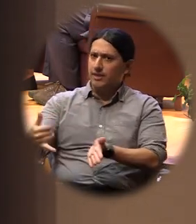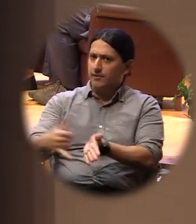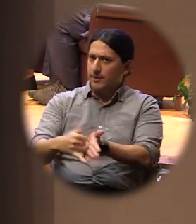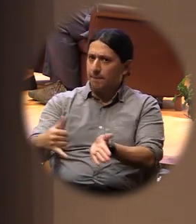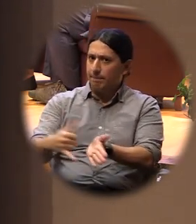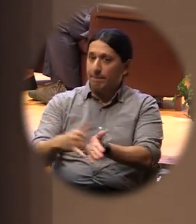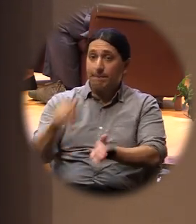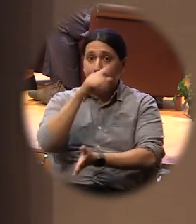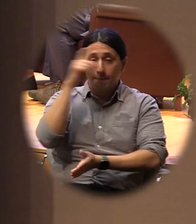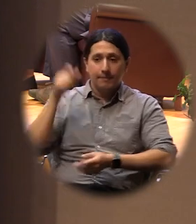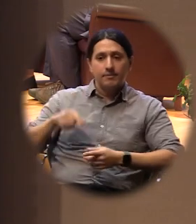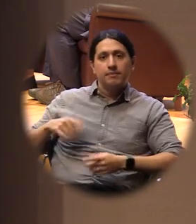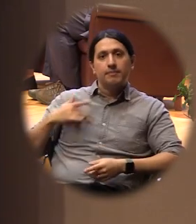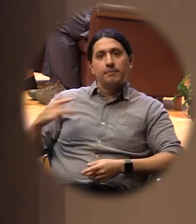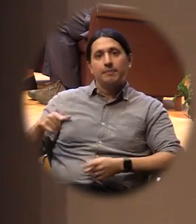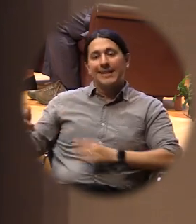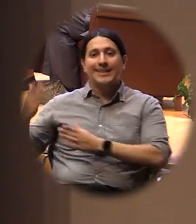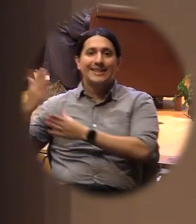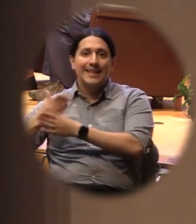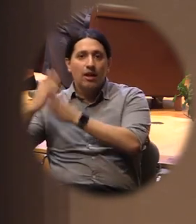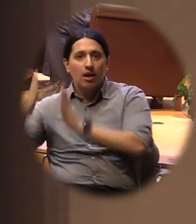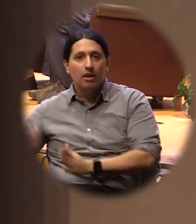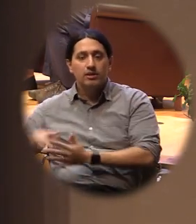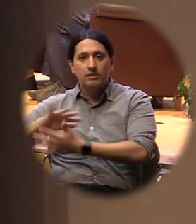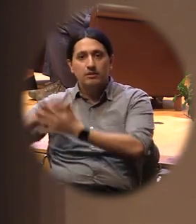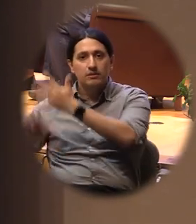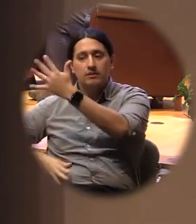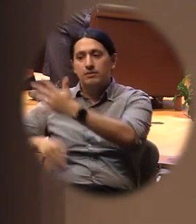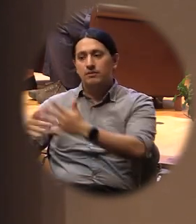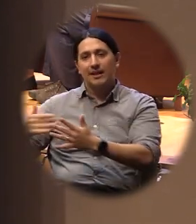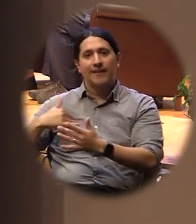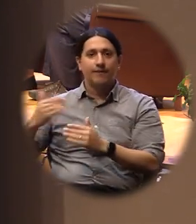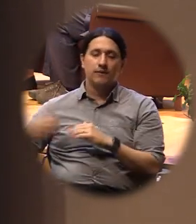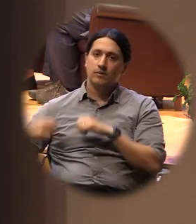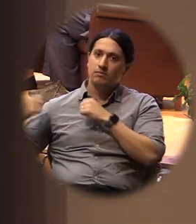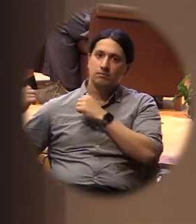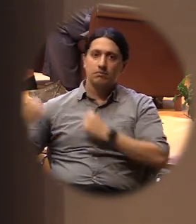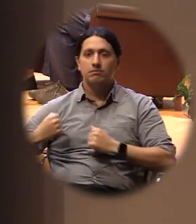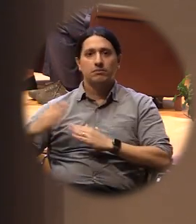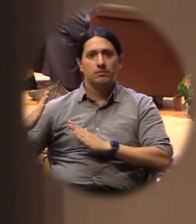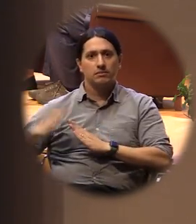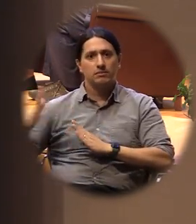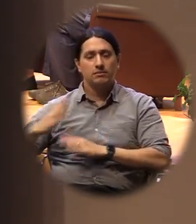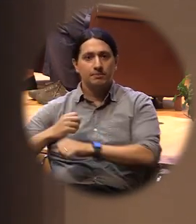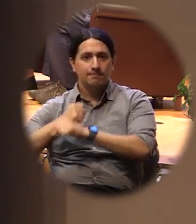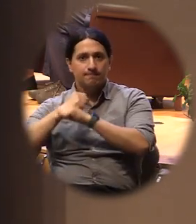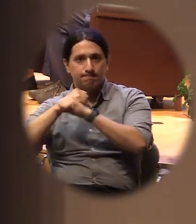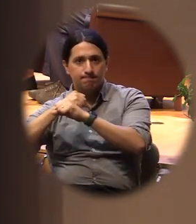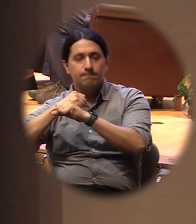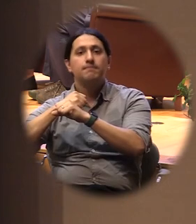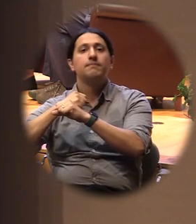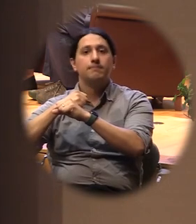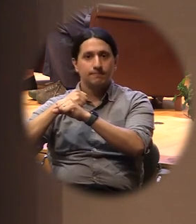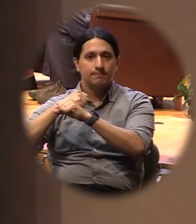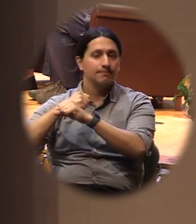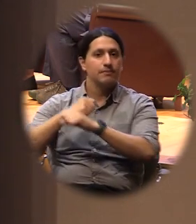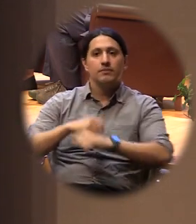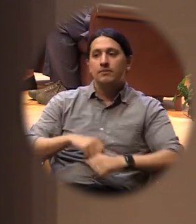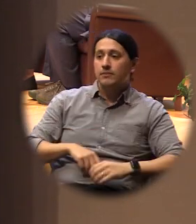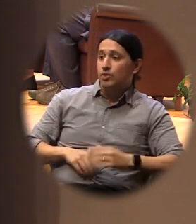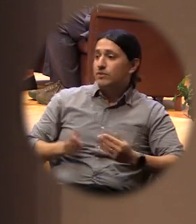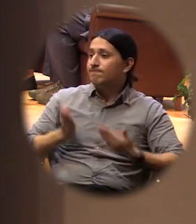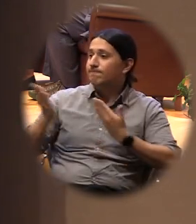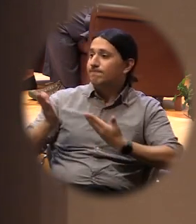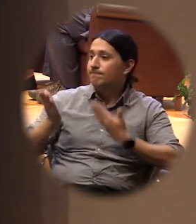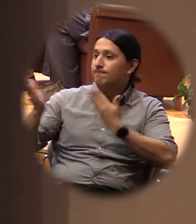a lot of the fields like psychology are heavily gated, and you just can't. You could spend. I have three or four